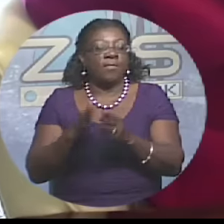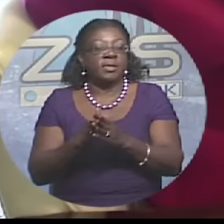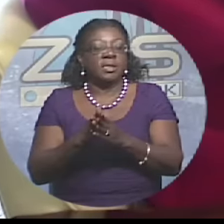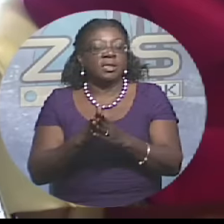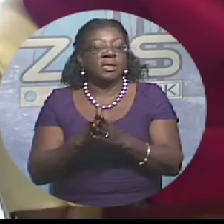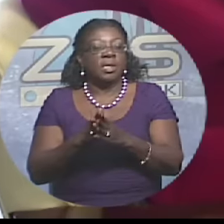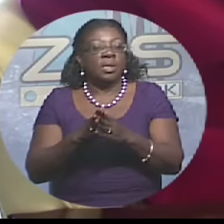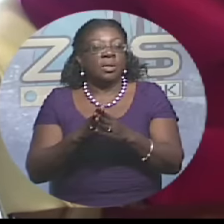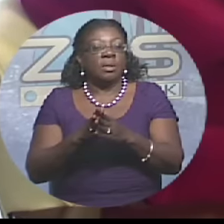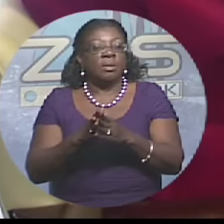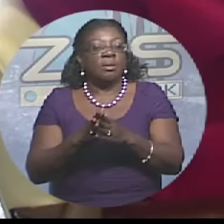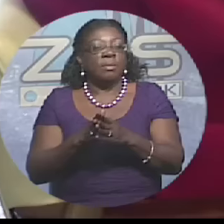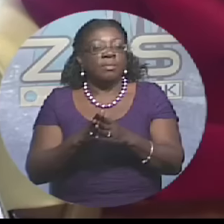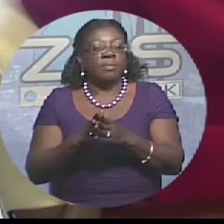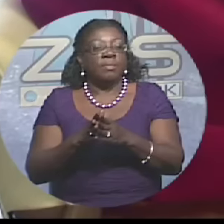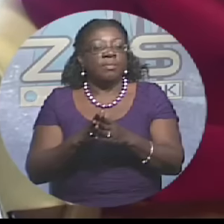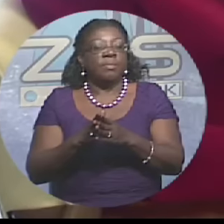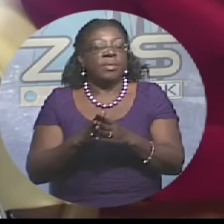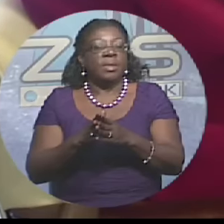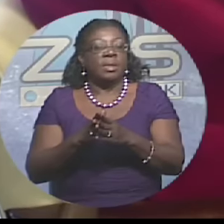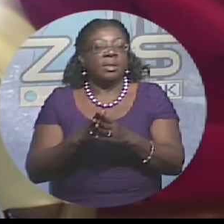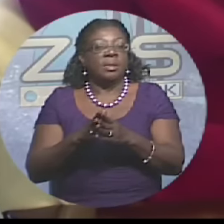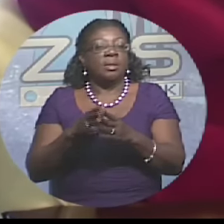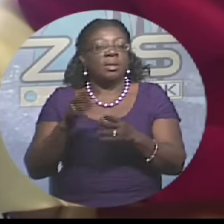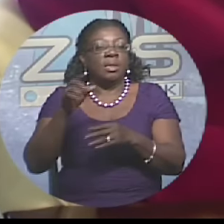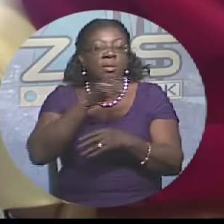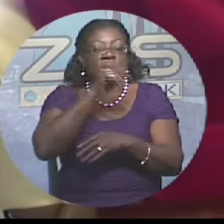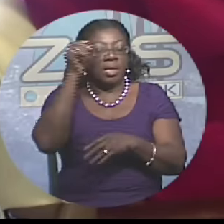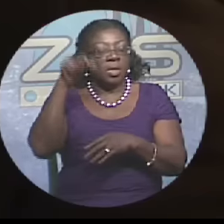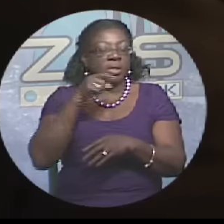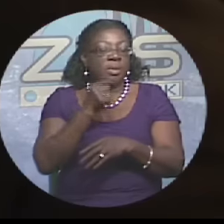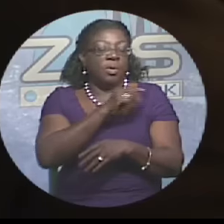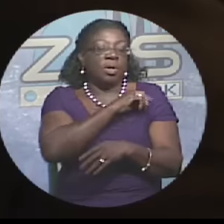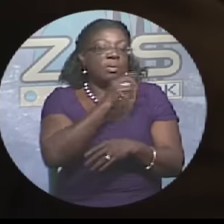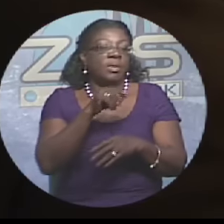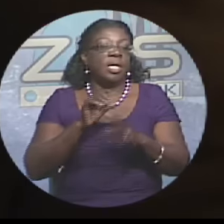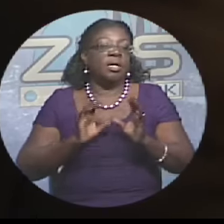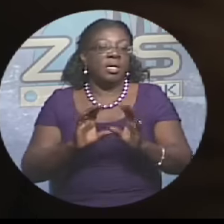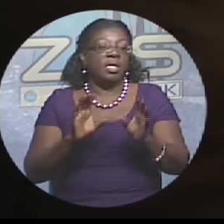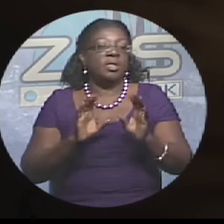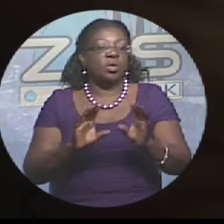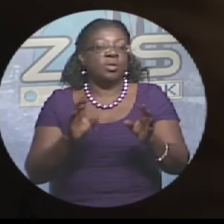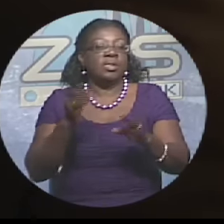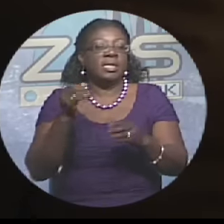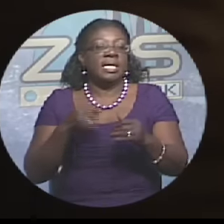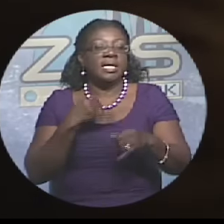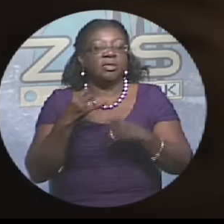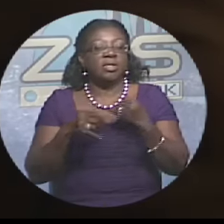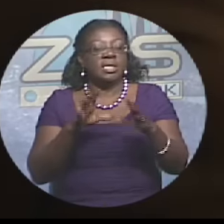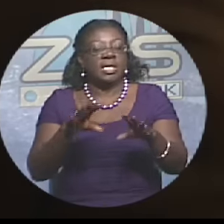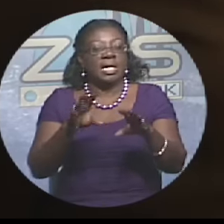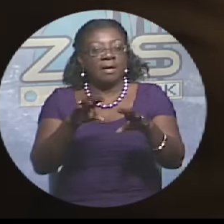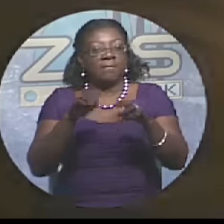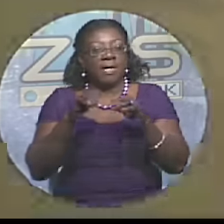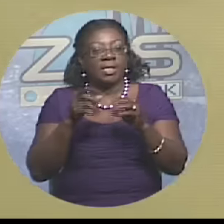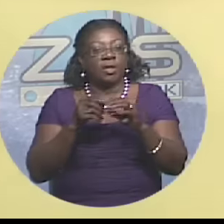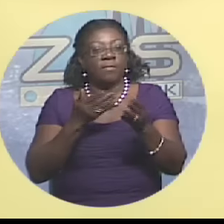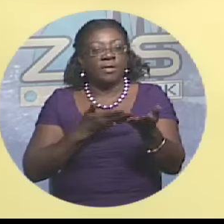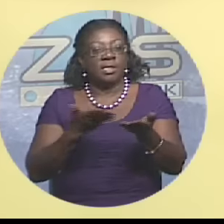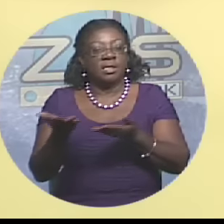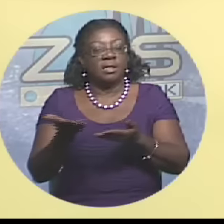also be hosted on November 2nd. Dion Simon Cox urged those in the industry to take advantage of the service.